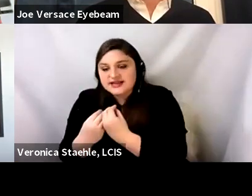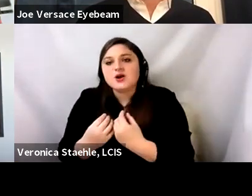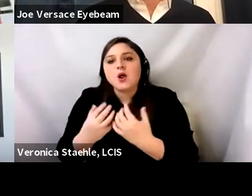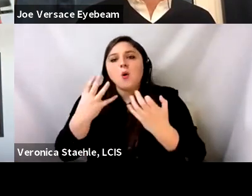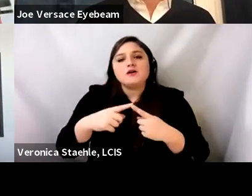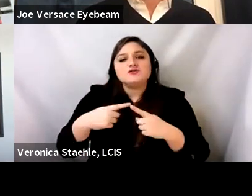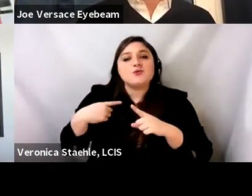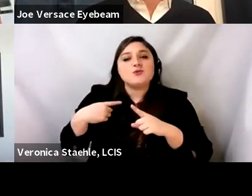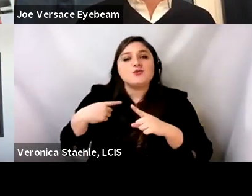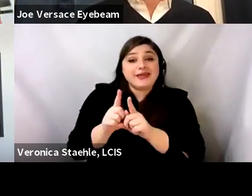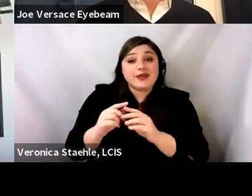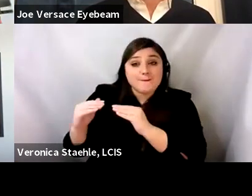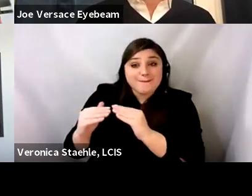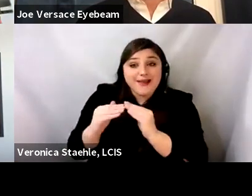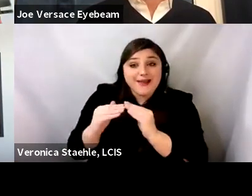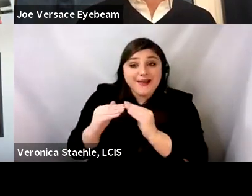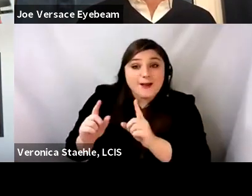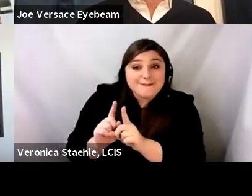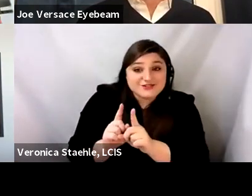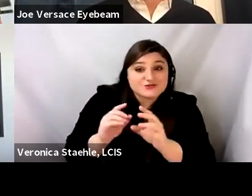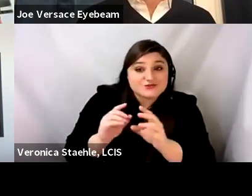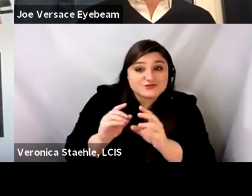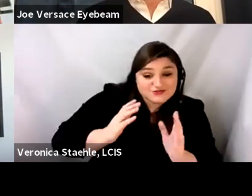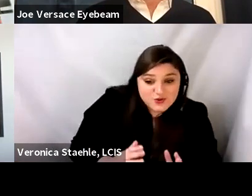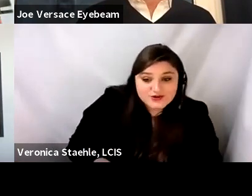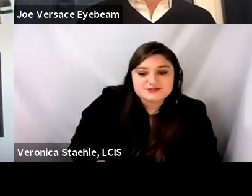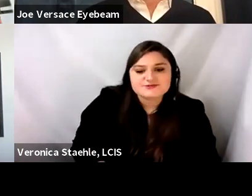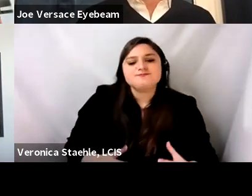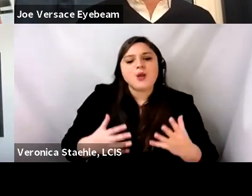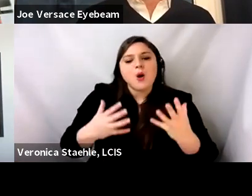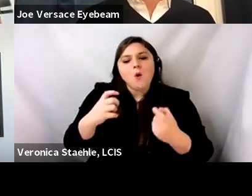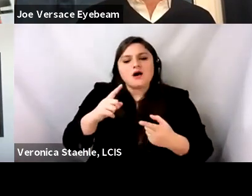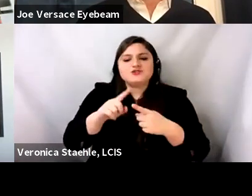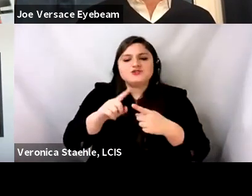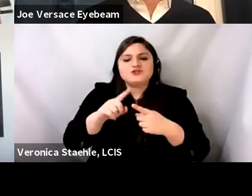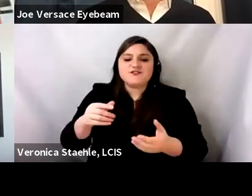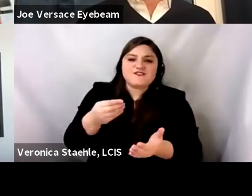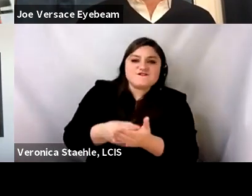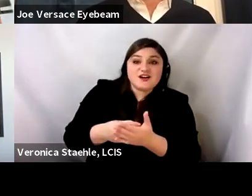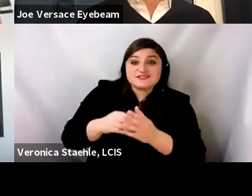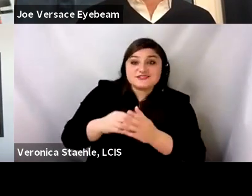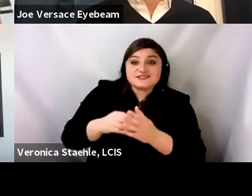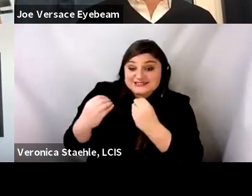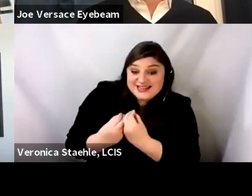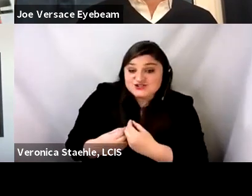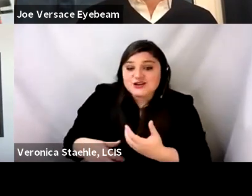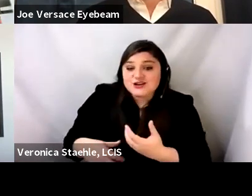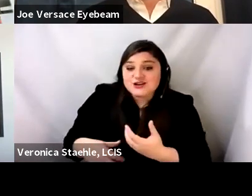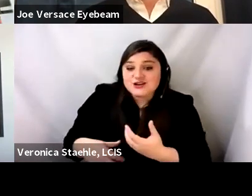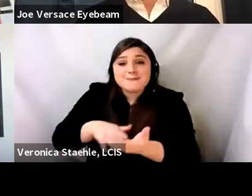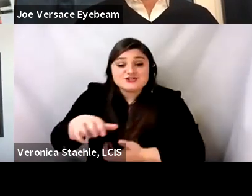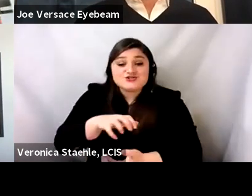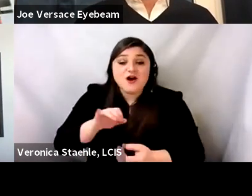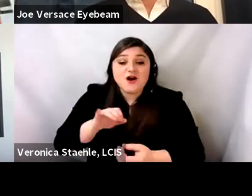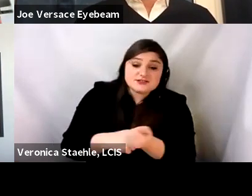will be facilitating those sessions, a place to unload and come out refreshed. And we'd like to find out who's interested in these sessions. So there's going to be a link to a